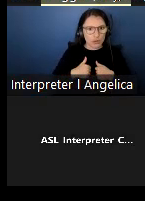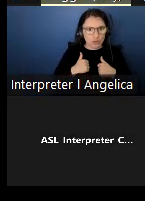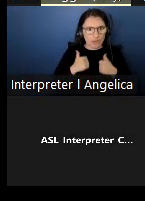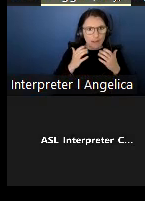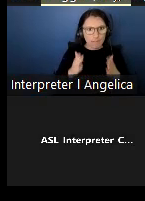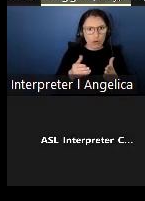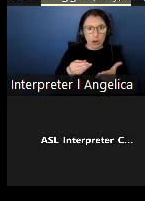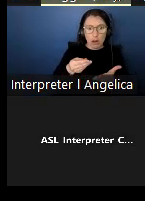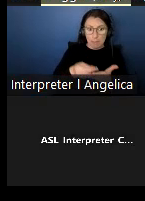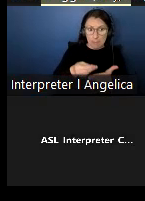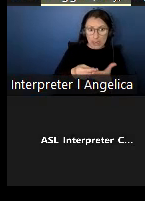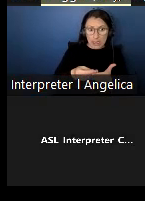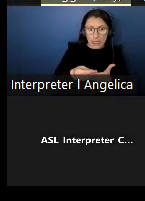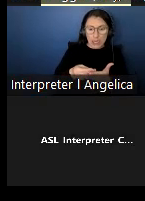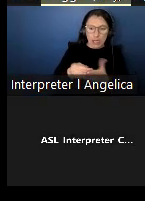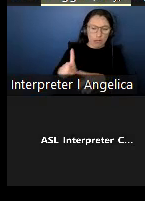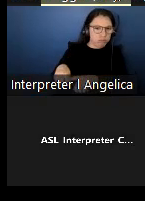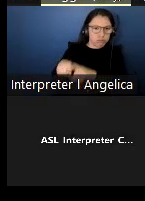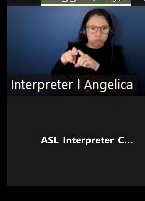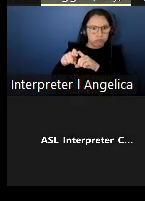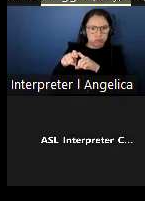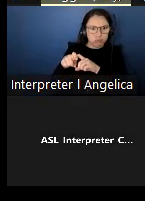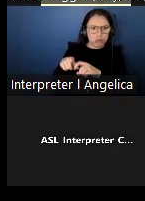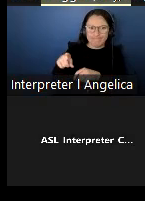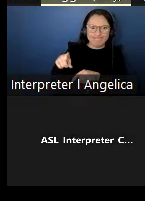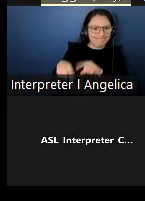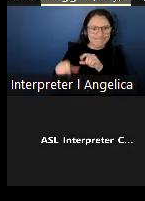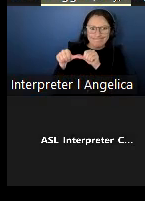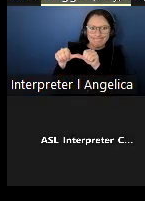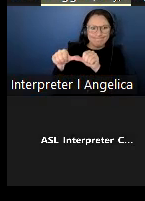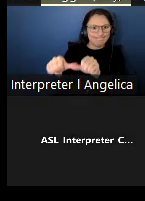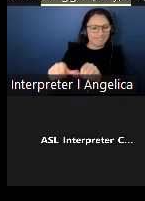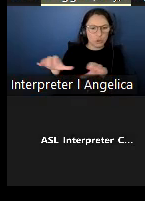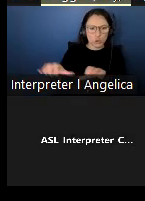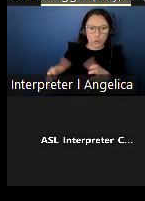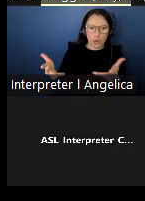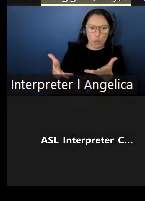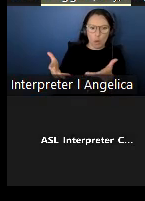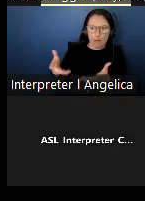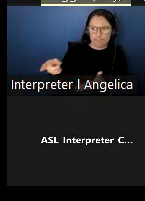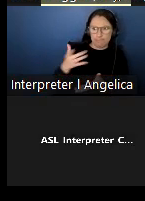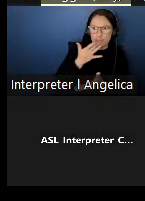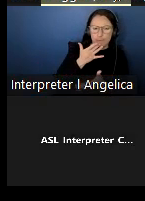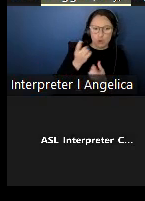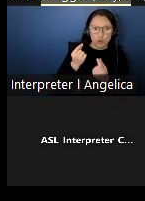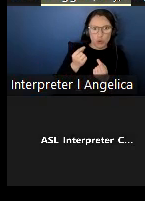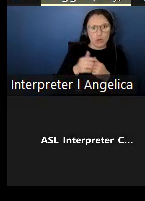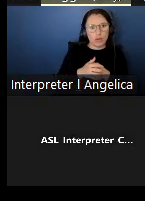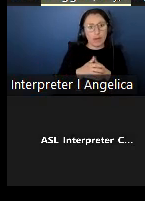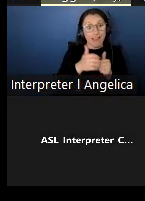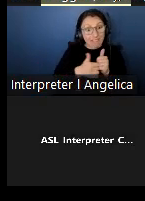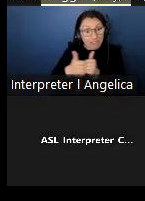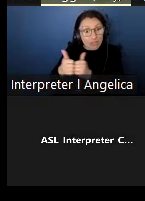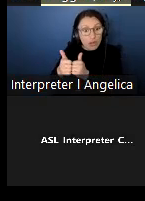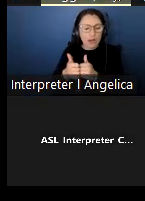does money stop them from doing something that they would want to do? Is it every individual, most individuals, every